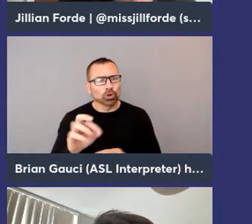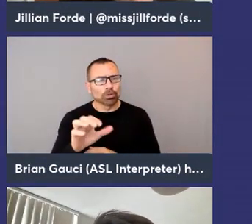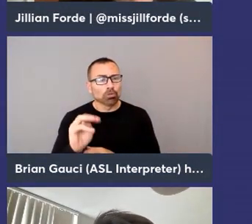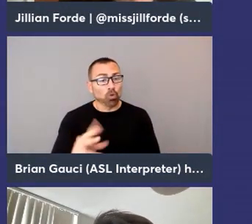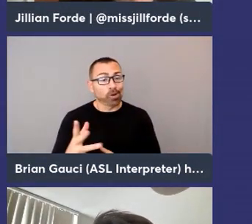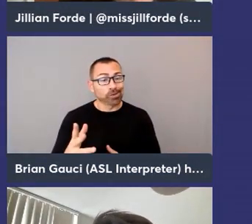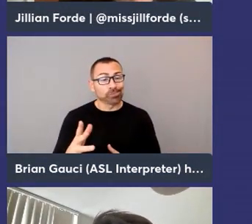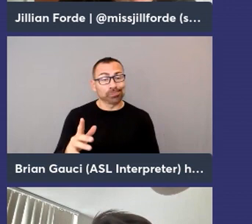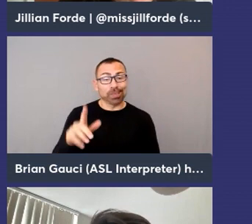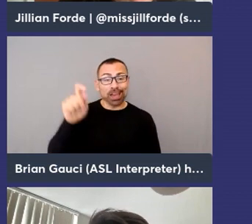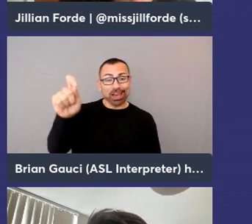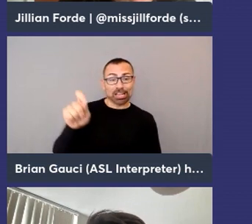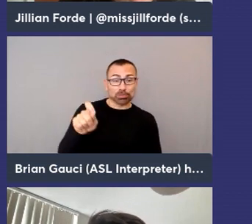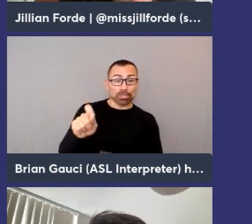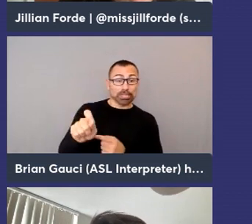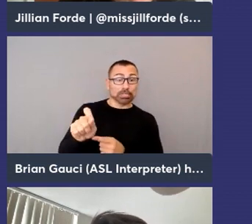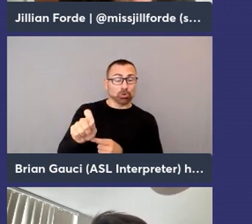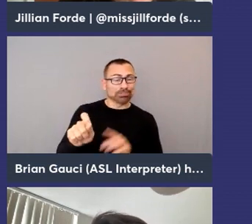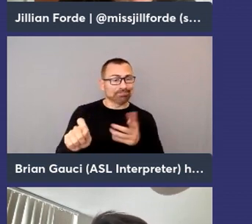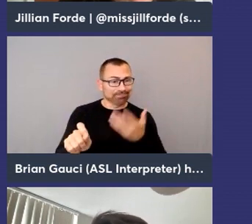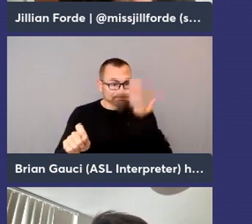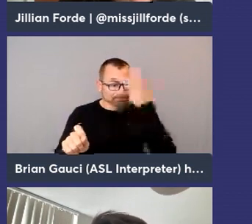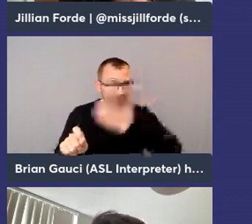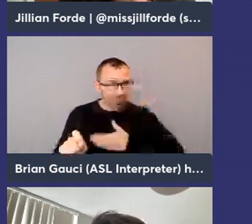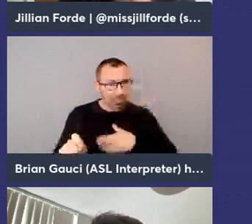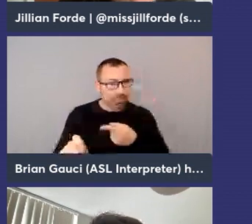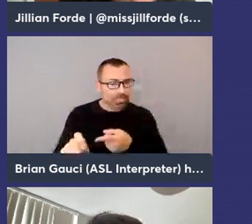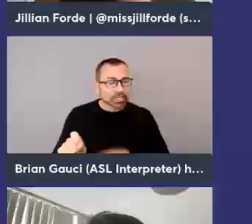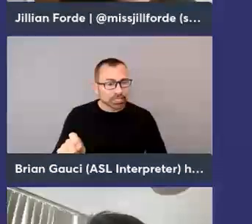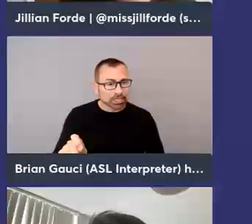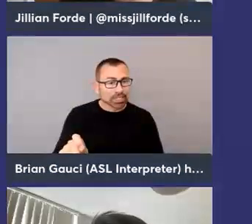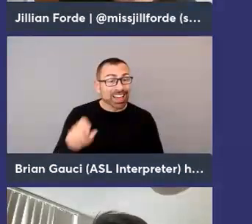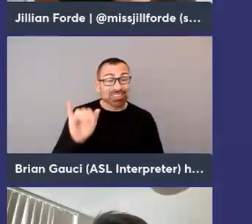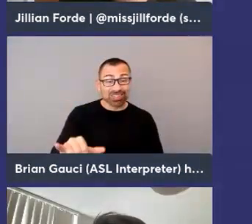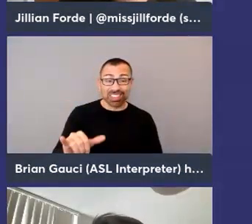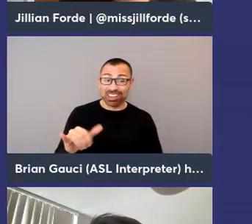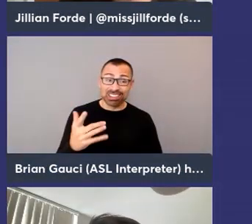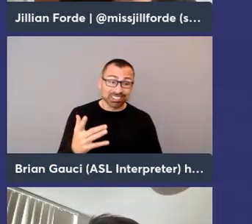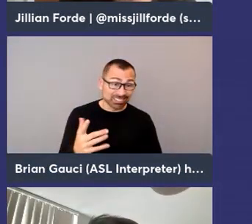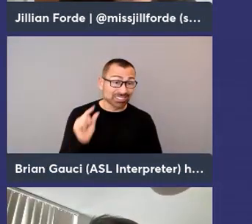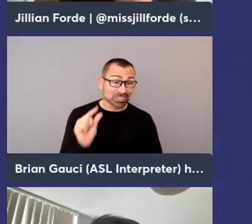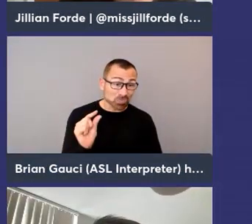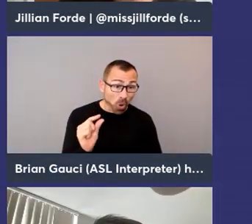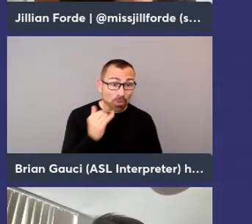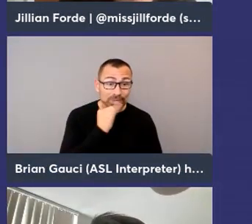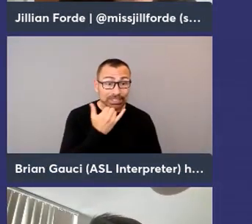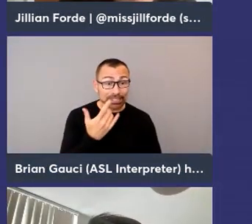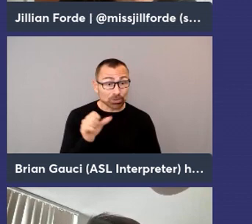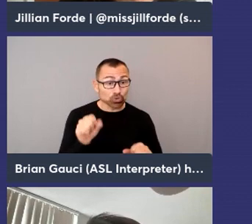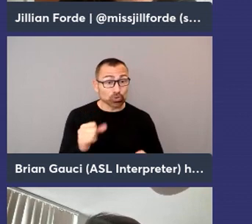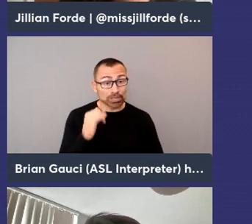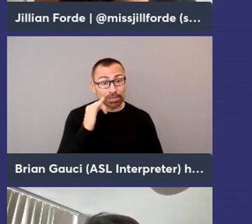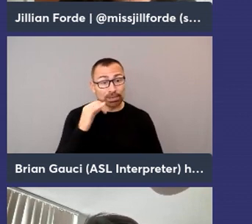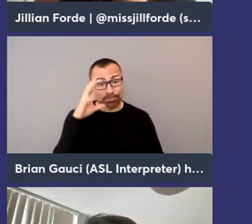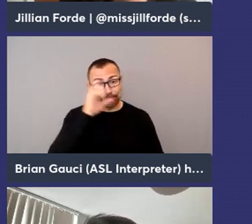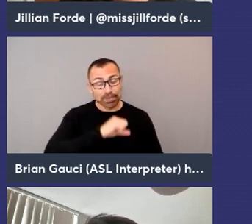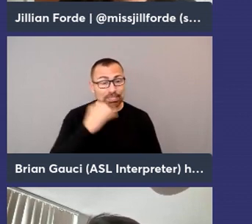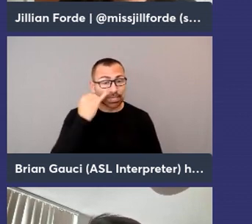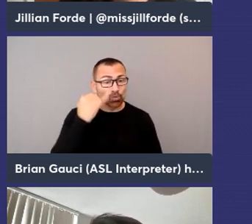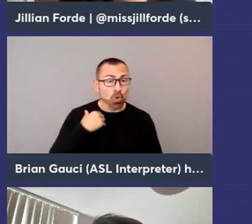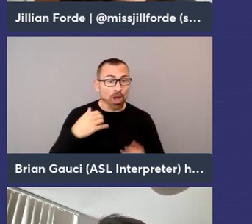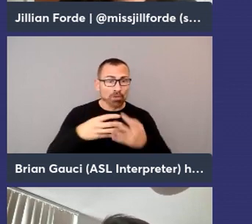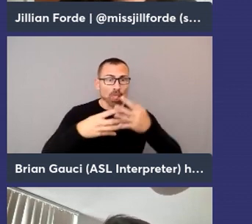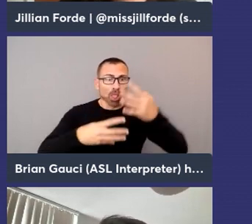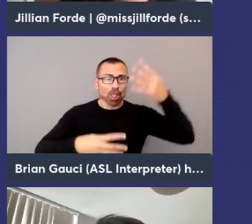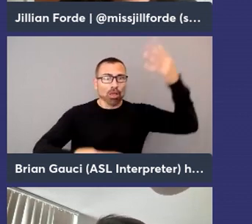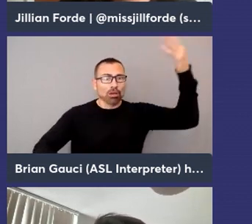here. And so that's a very small mistake that you could possibly miss, especially if you have a particularly long template. It would be